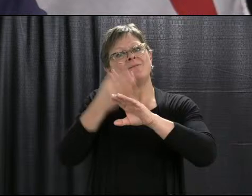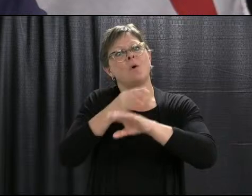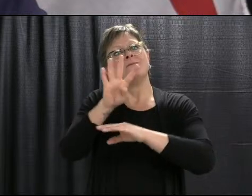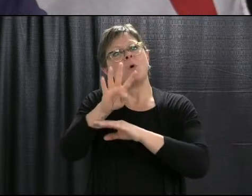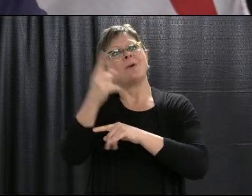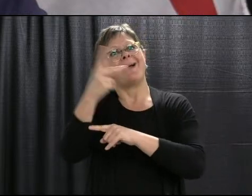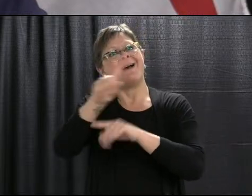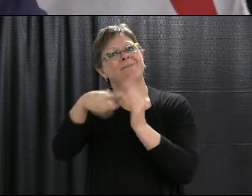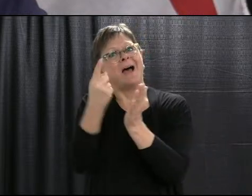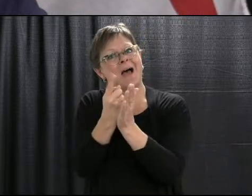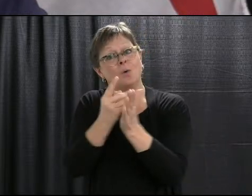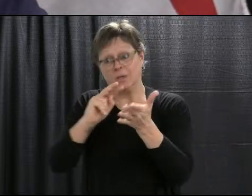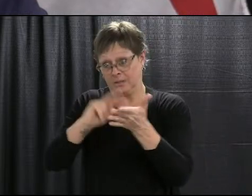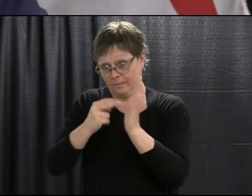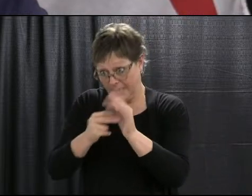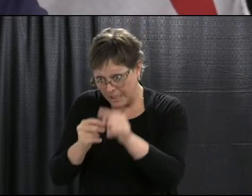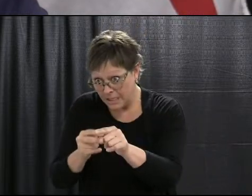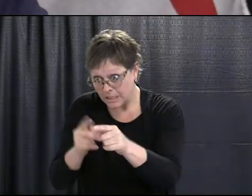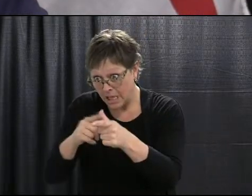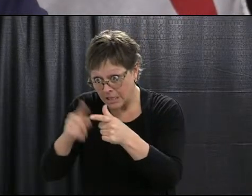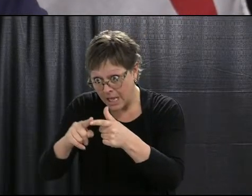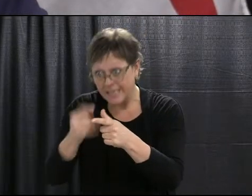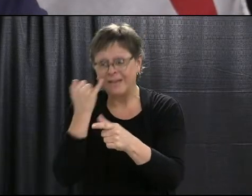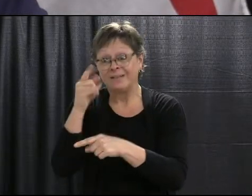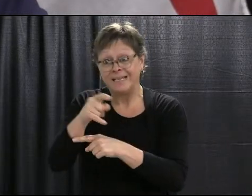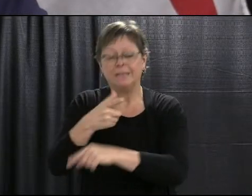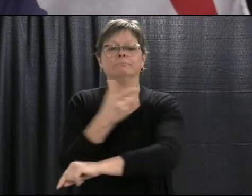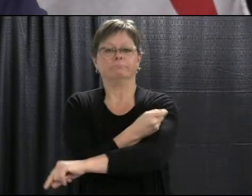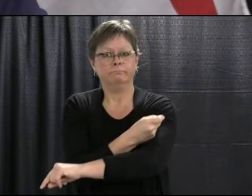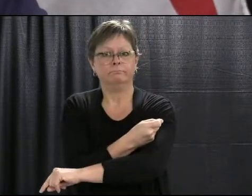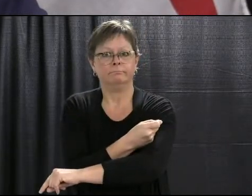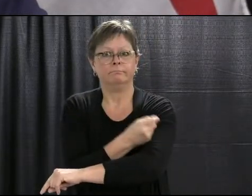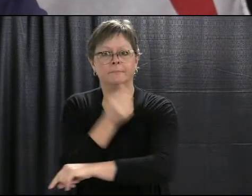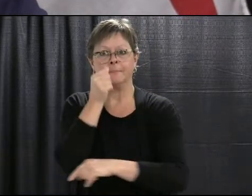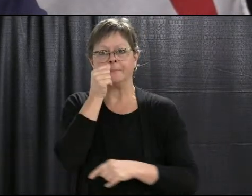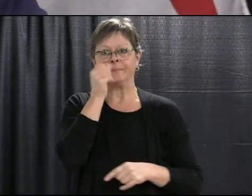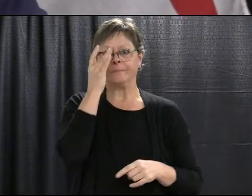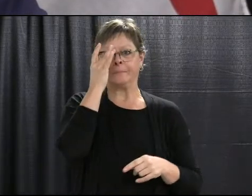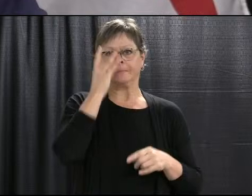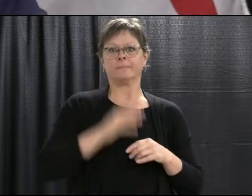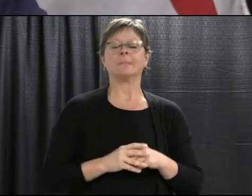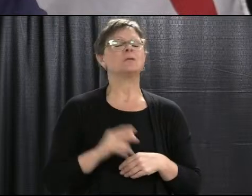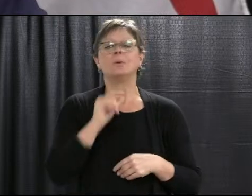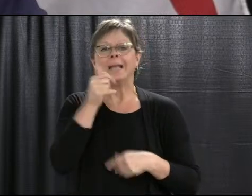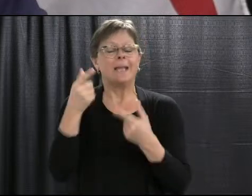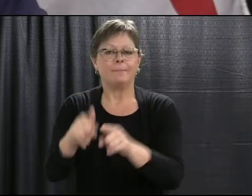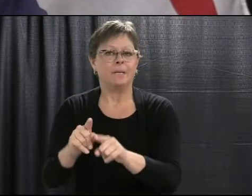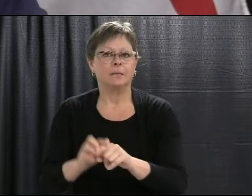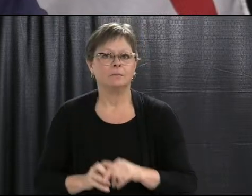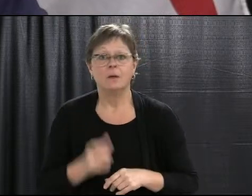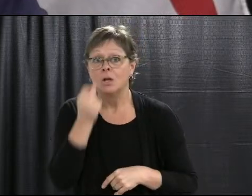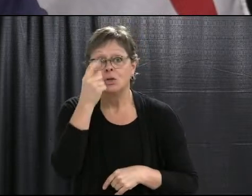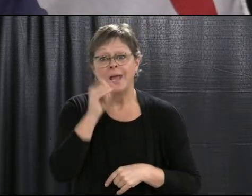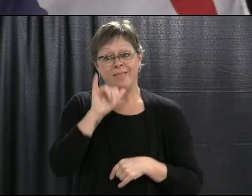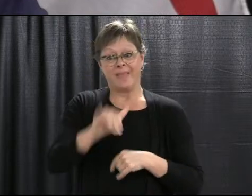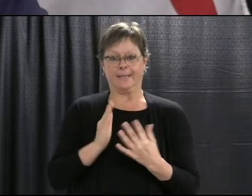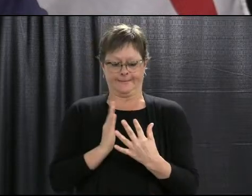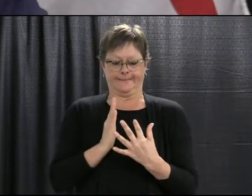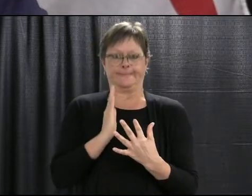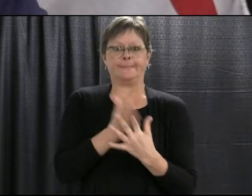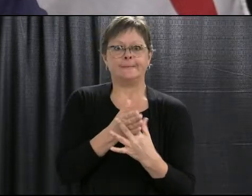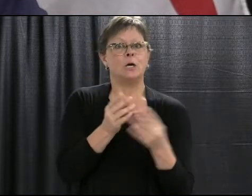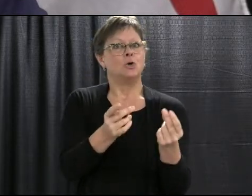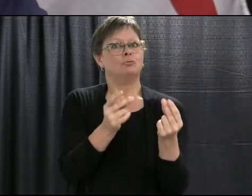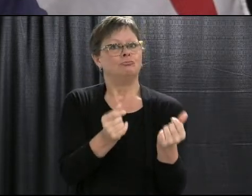get thrombolytics. So consequently, the endovascular therapy intervention is really important, because